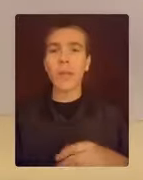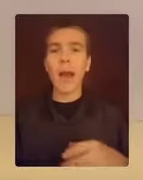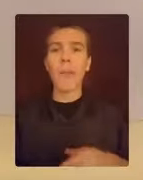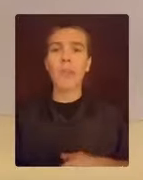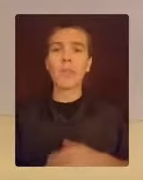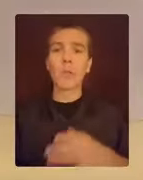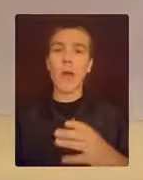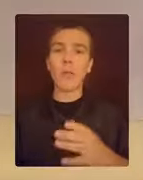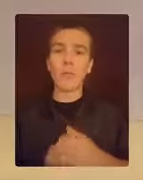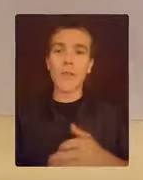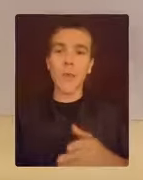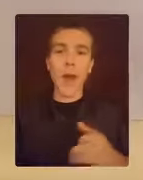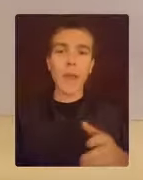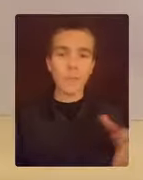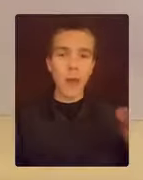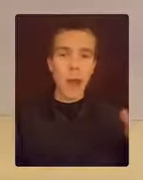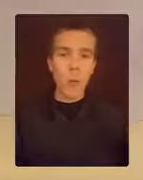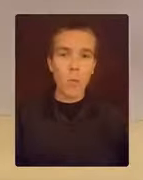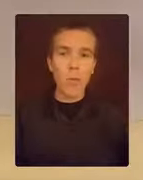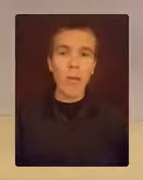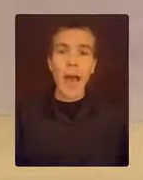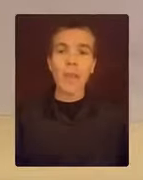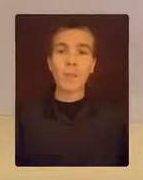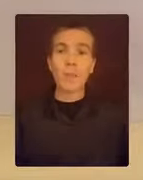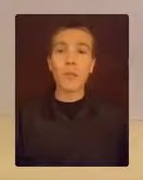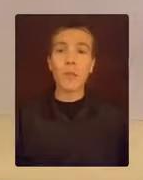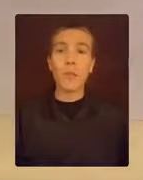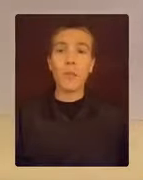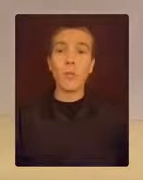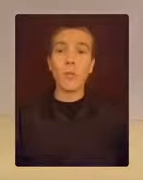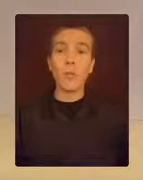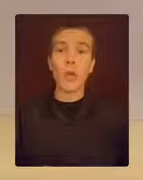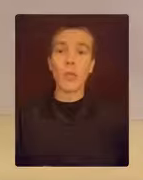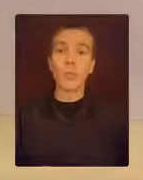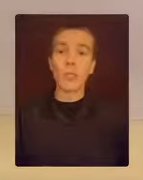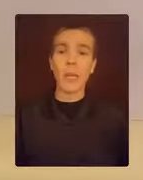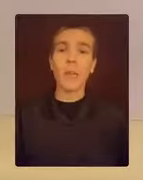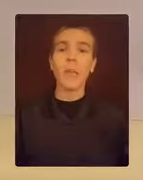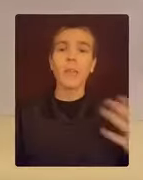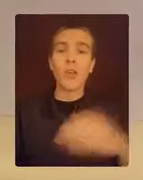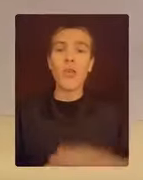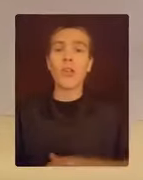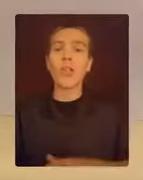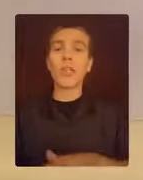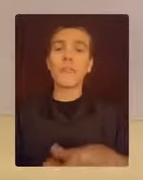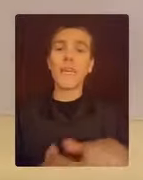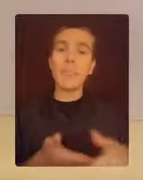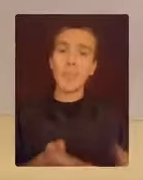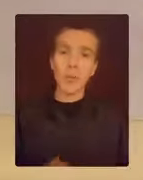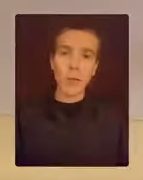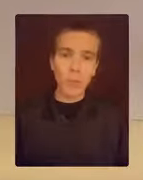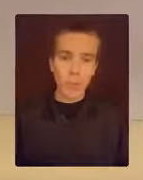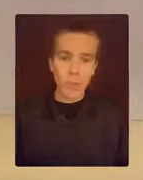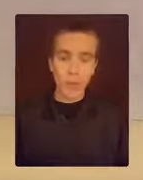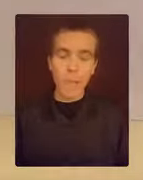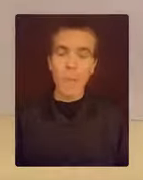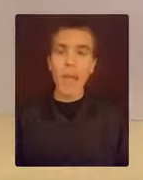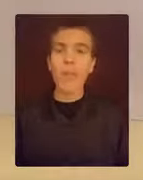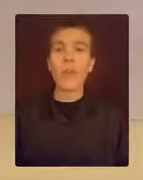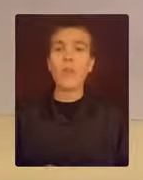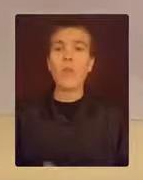sleep happens at several after hours after you go to sleep. So you want to shift into REM